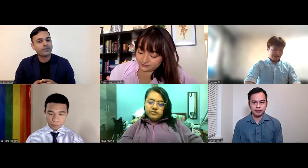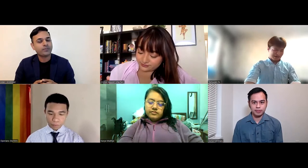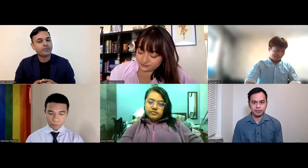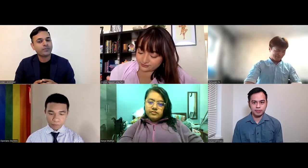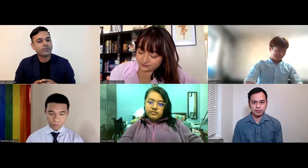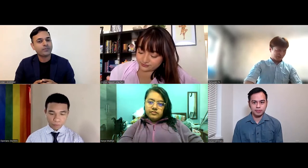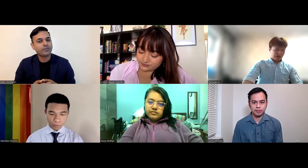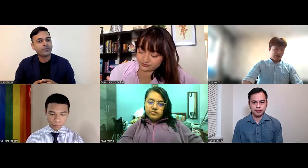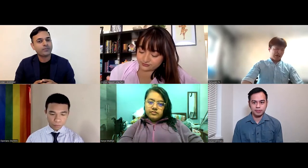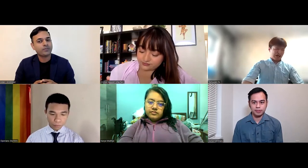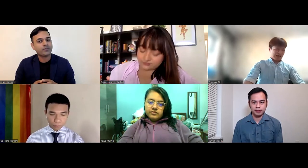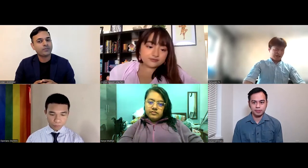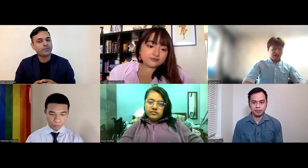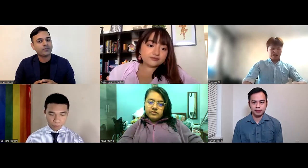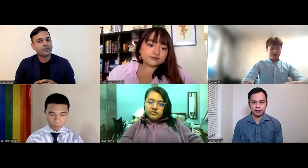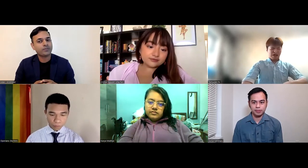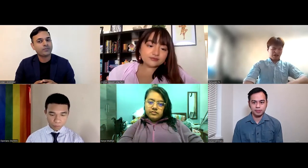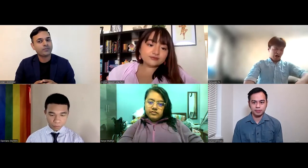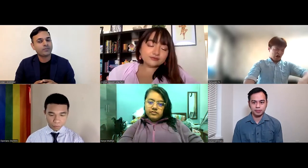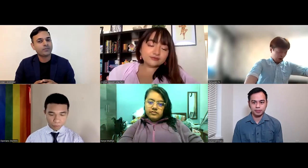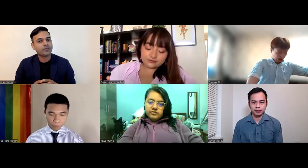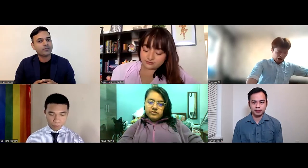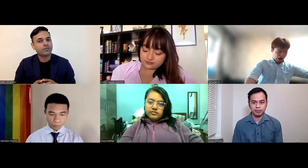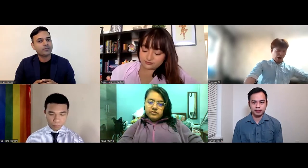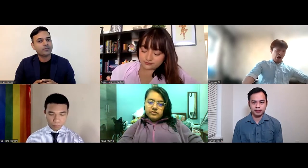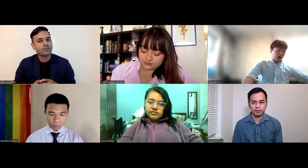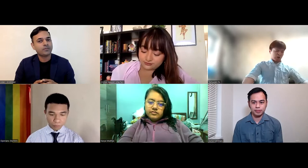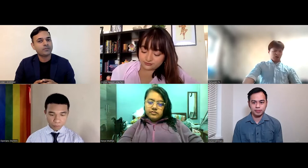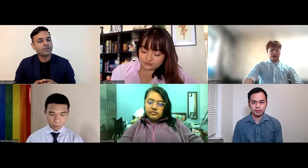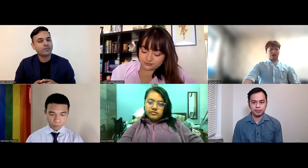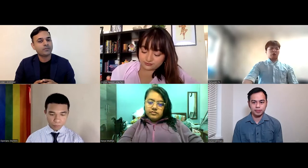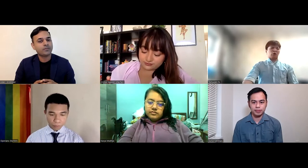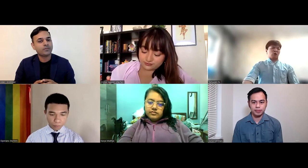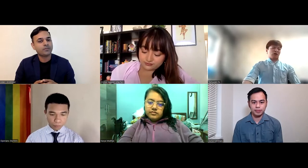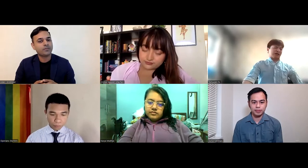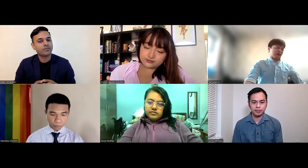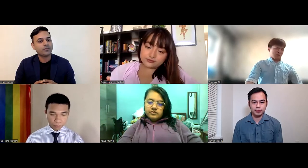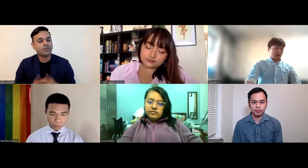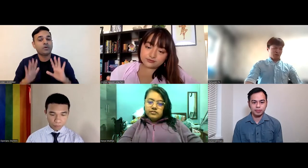since I was 2 years old, I have been attending to special